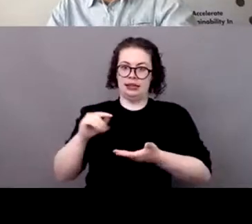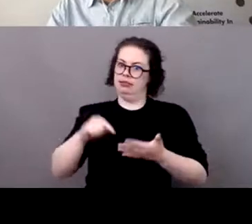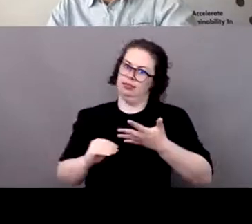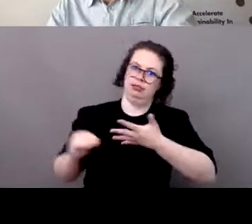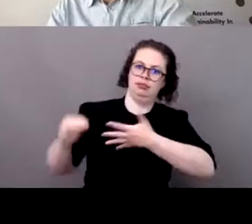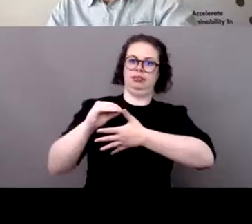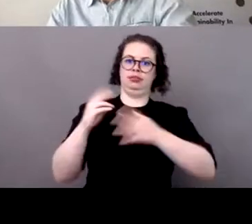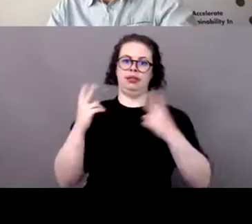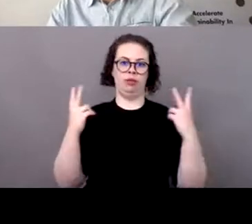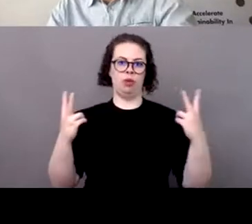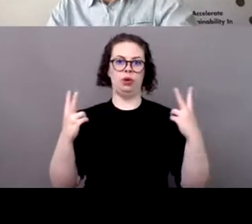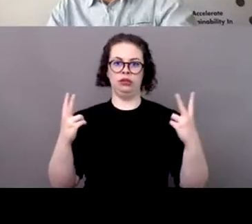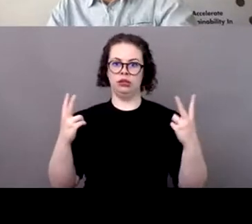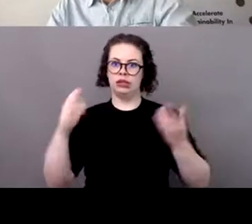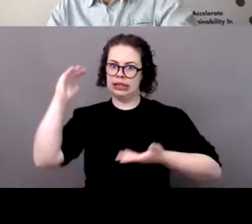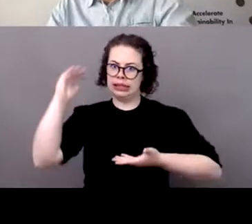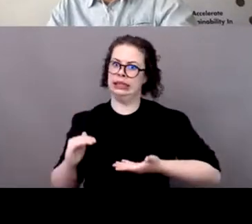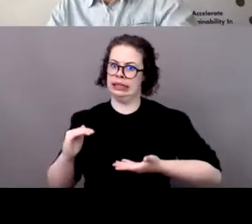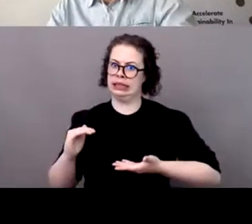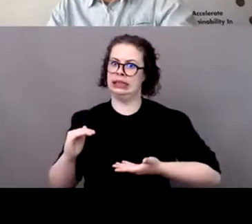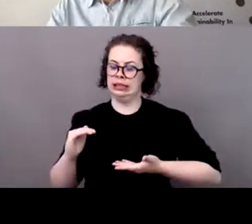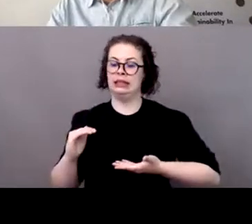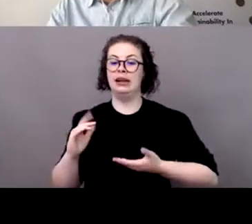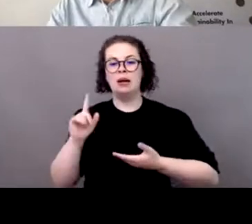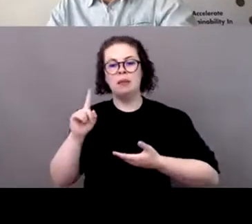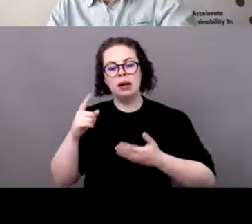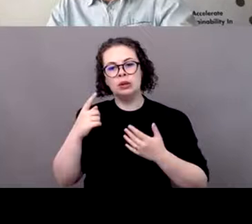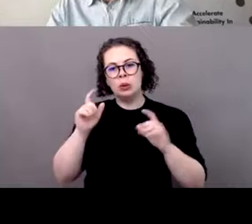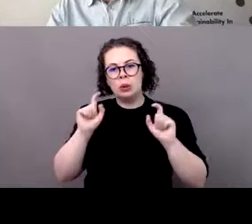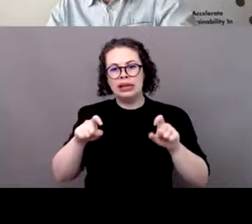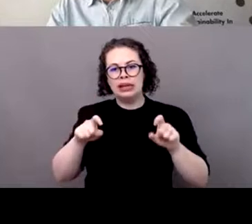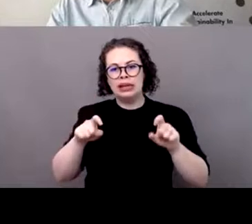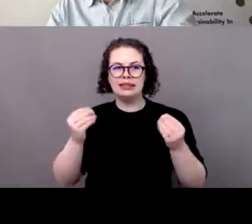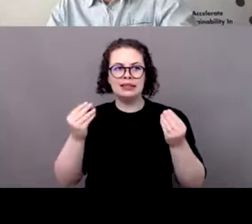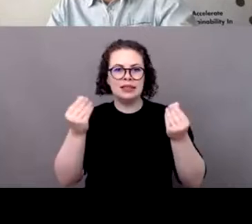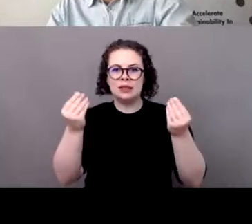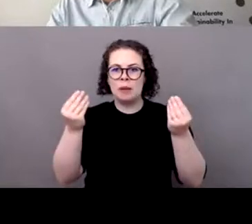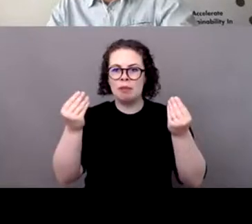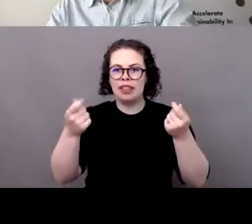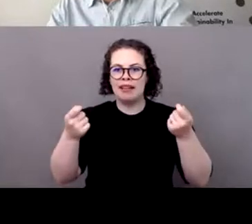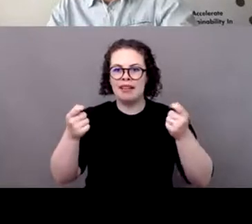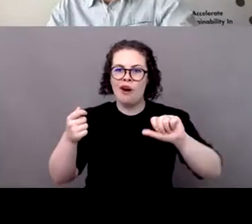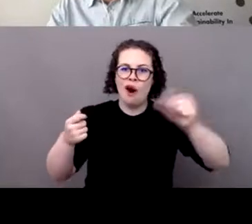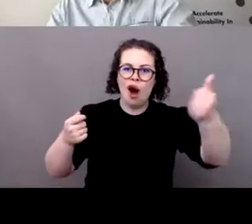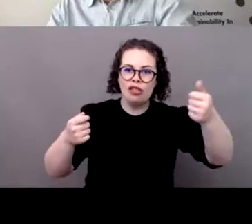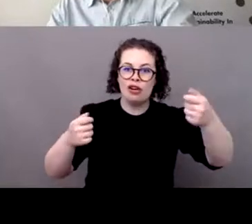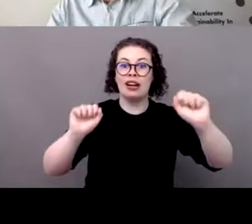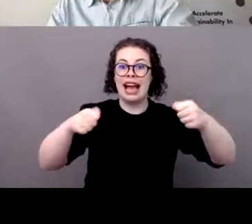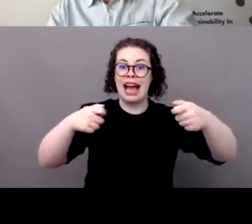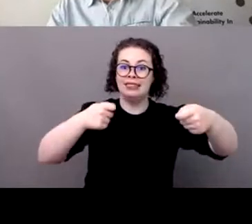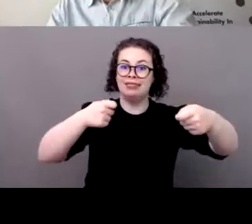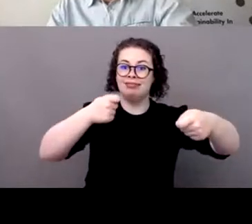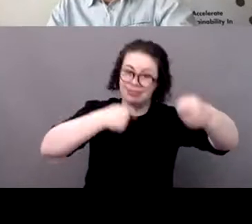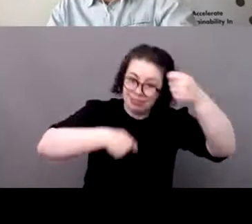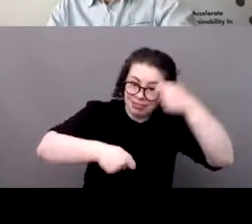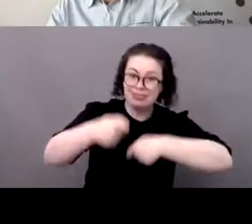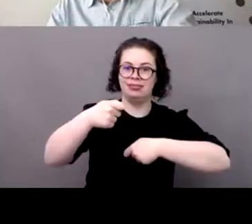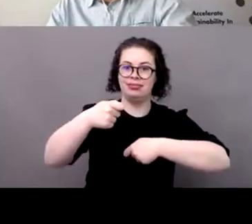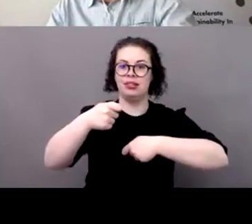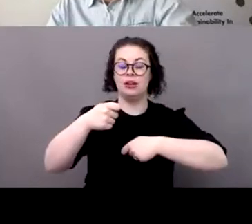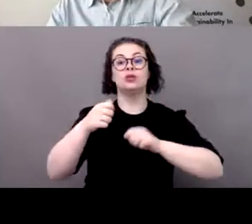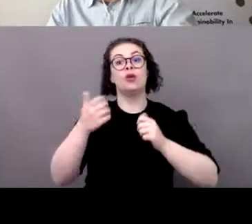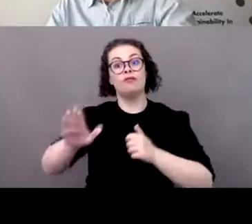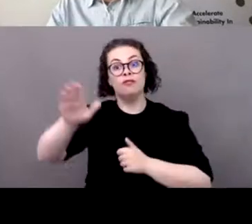there needs to be some compensation mechanism to get us to a net zero framework in the future, when it is